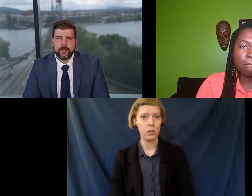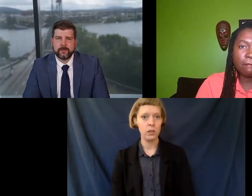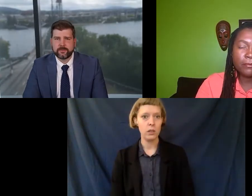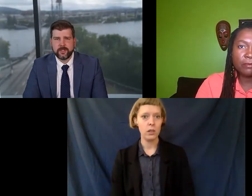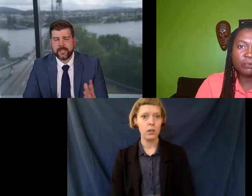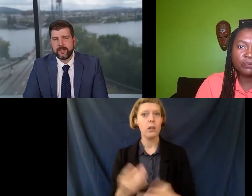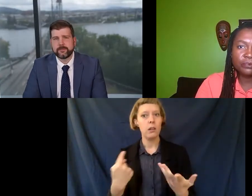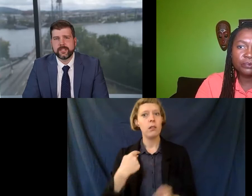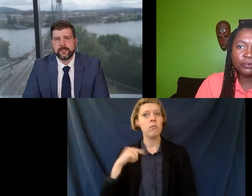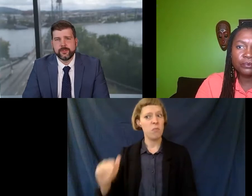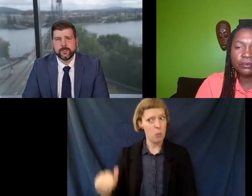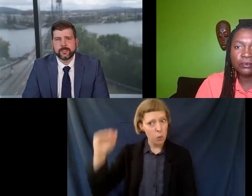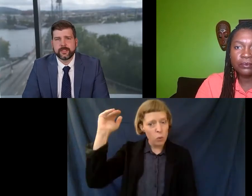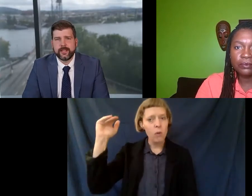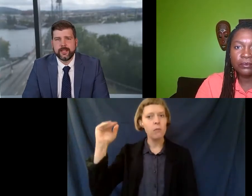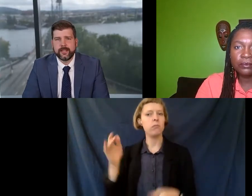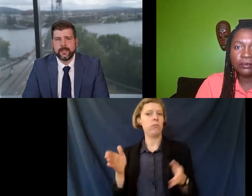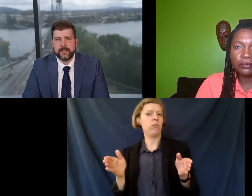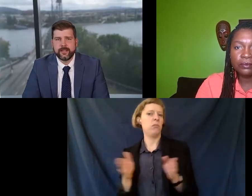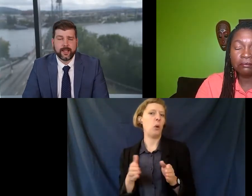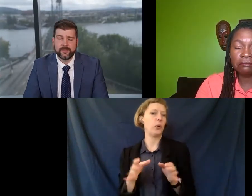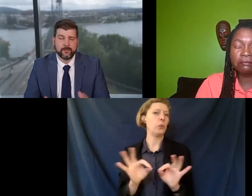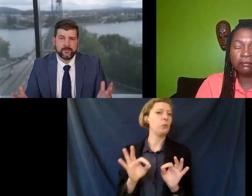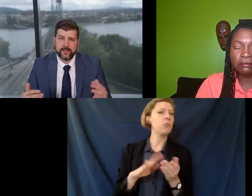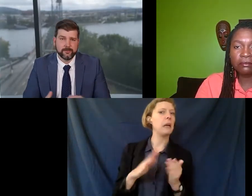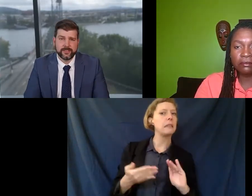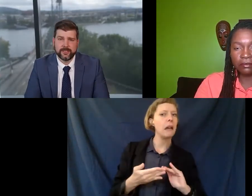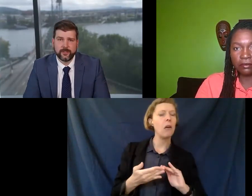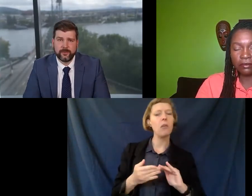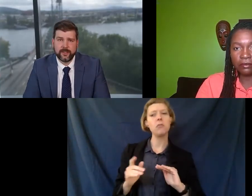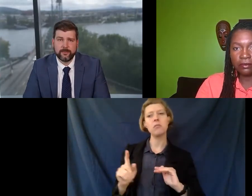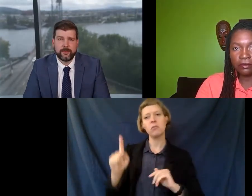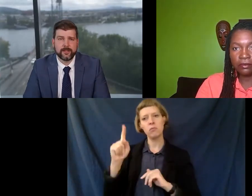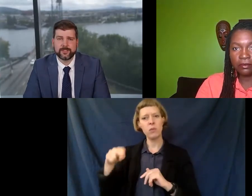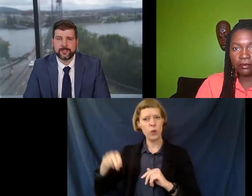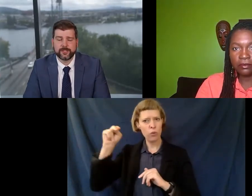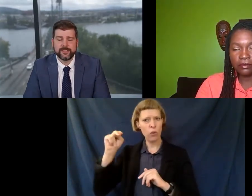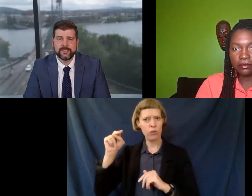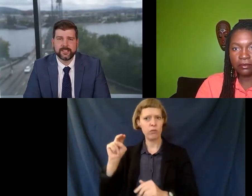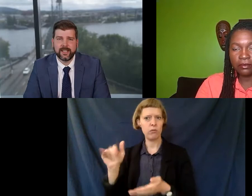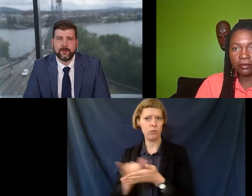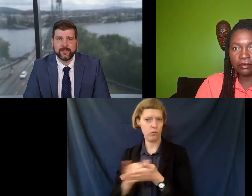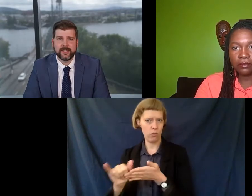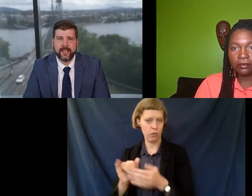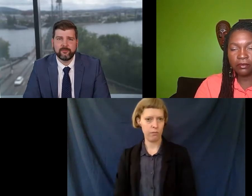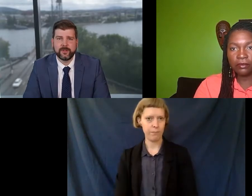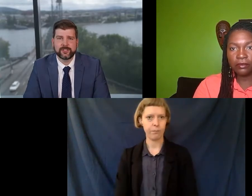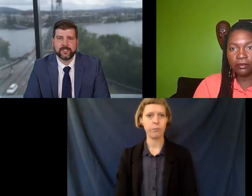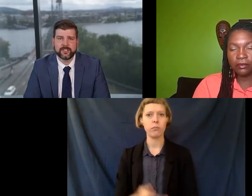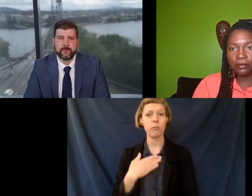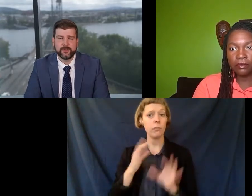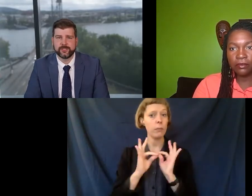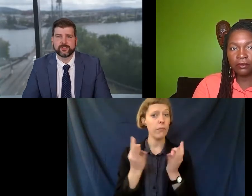I grew up in a small town in upstate New York, and neither of my family, neither of my parents are attorneys. I really didn't have